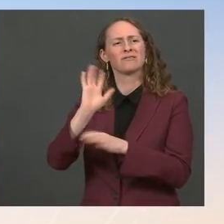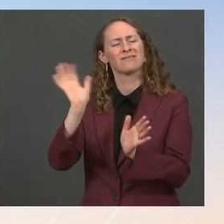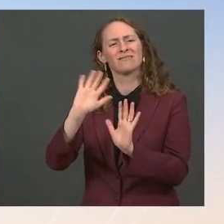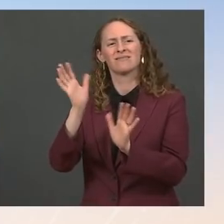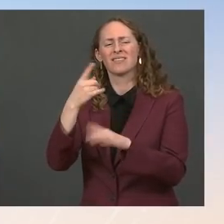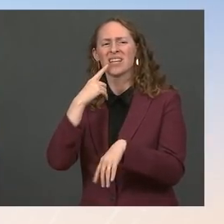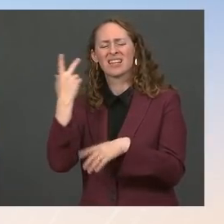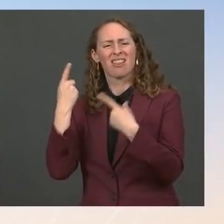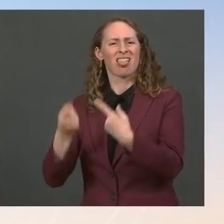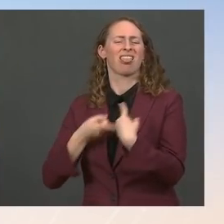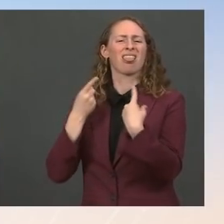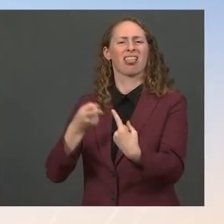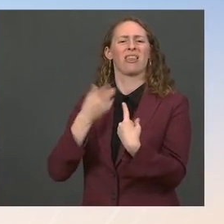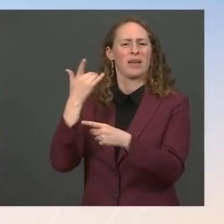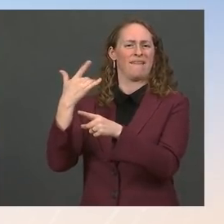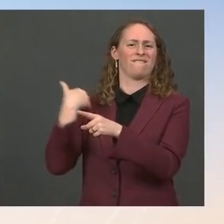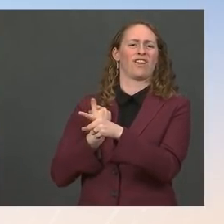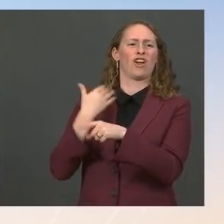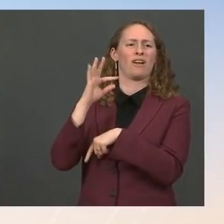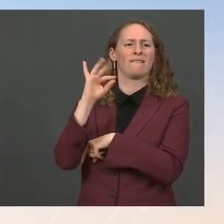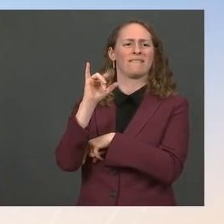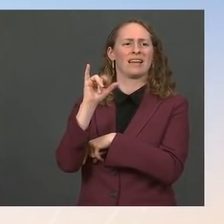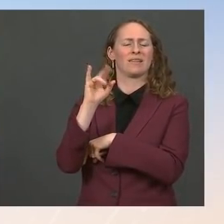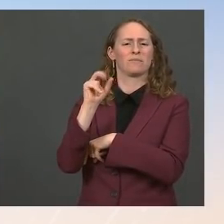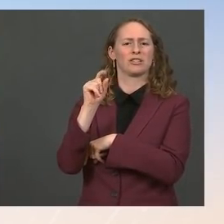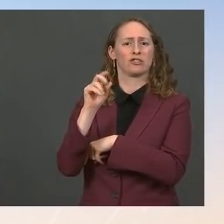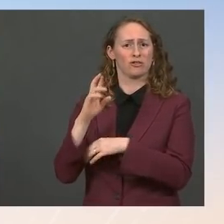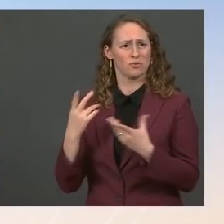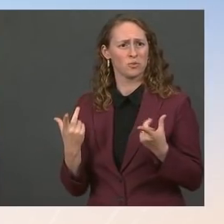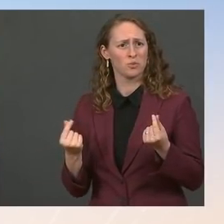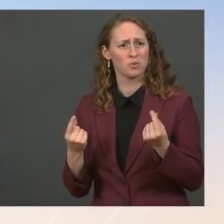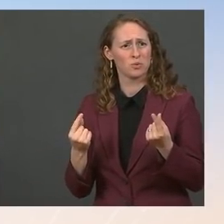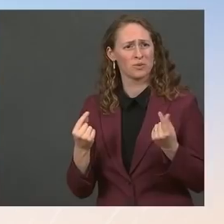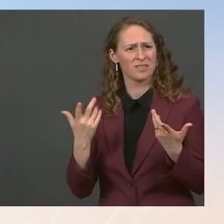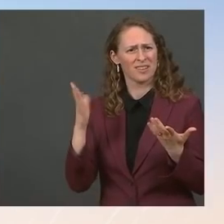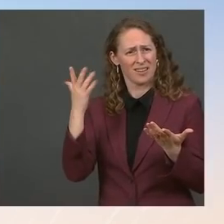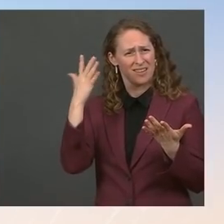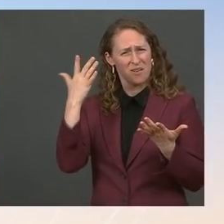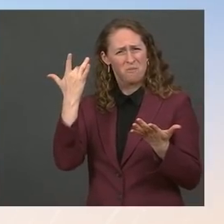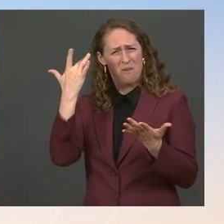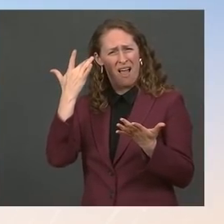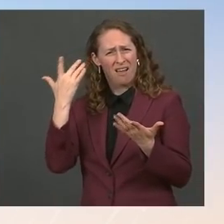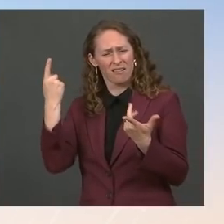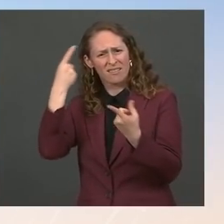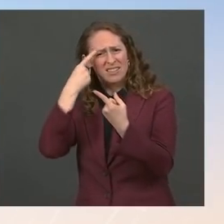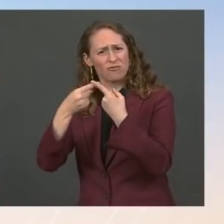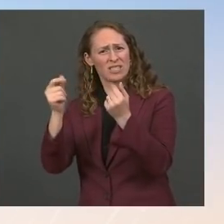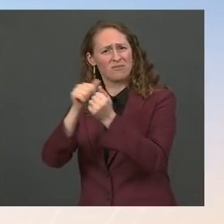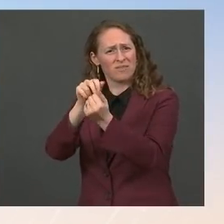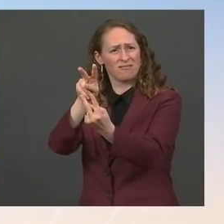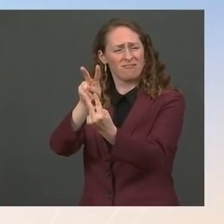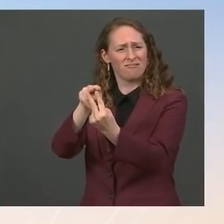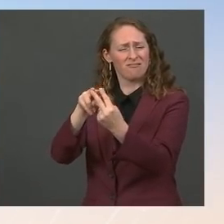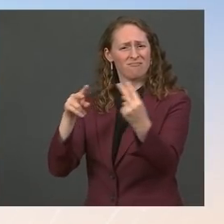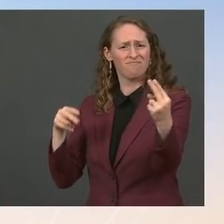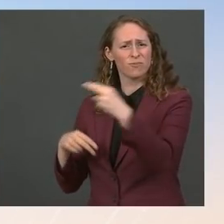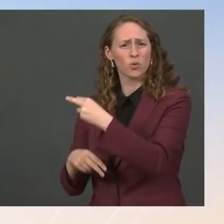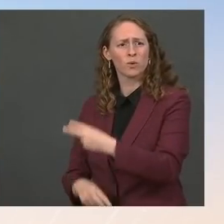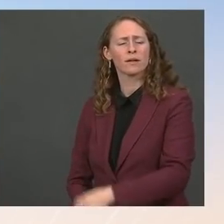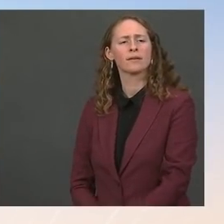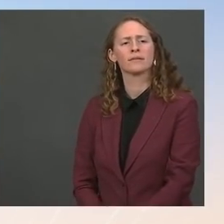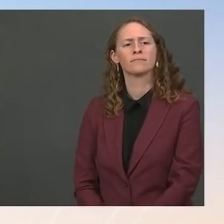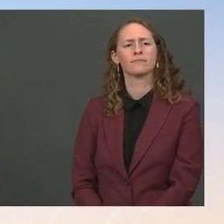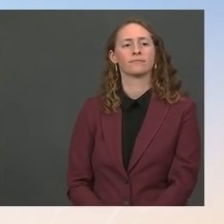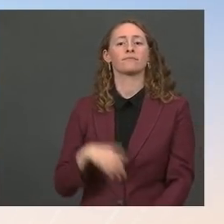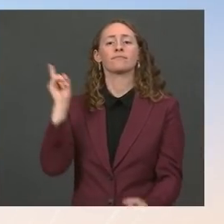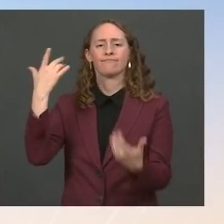whatever. Did the president share with those senators yesterday why he disagrees with them? The president called both Senators Warnock